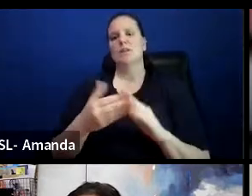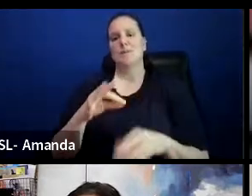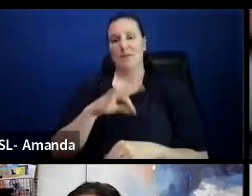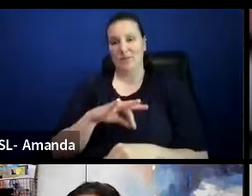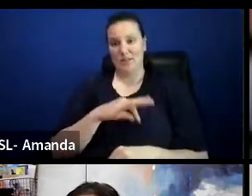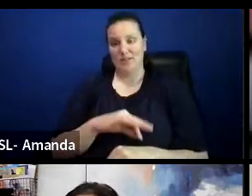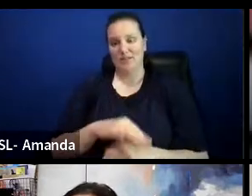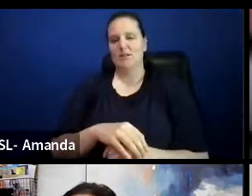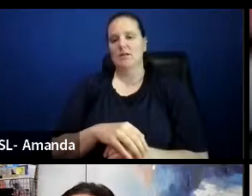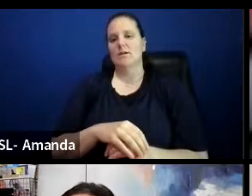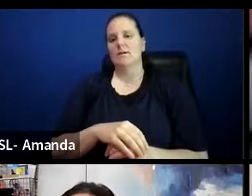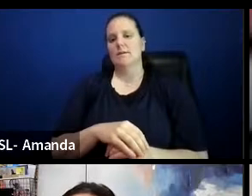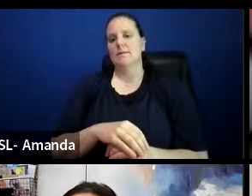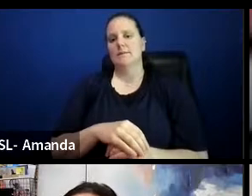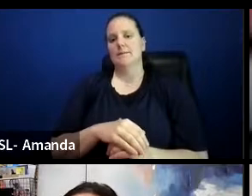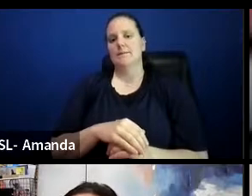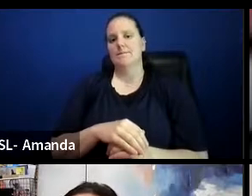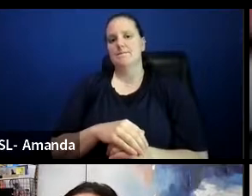benefits